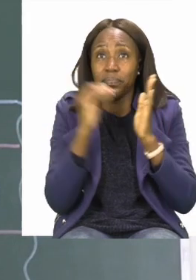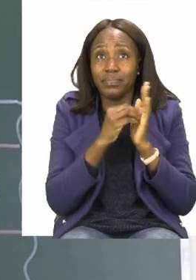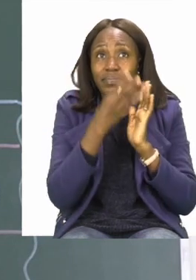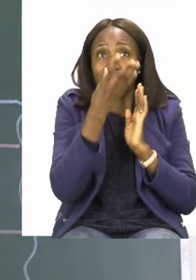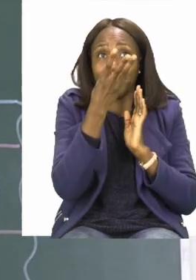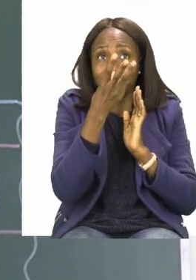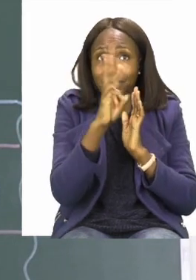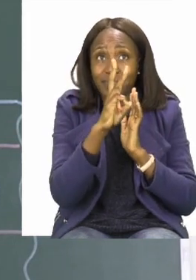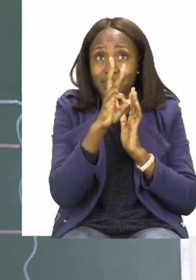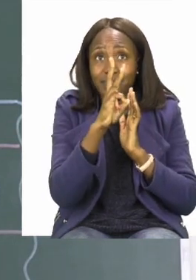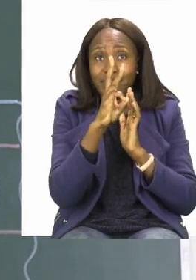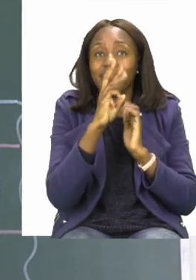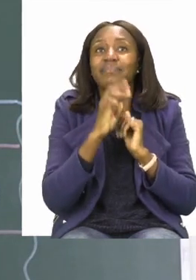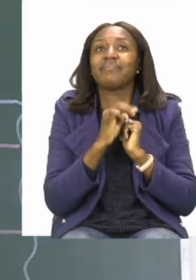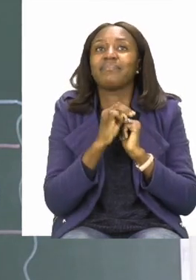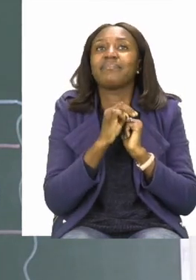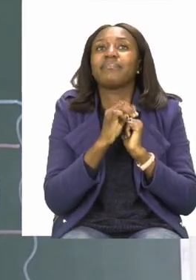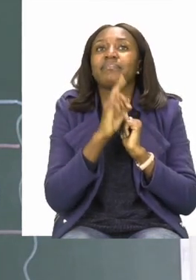each.